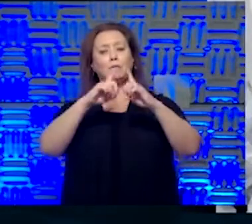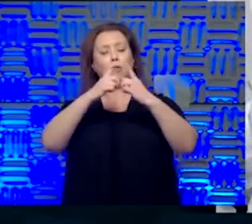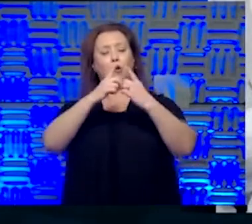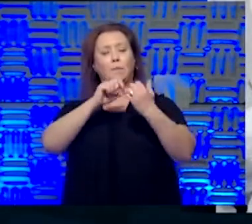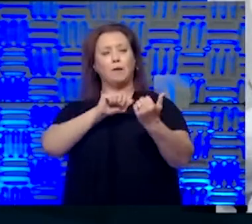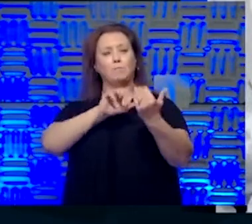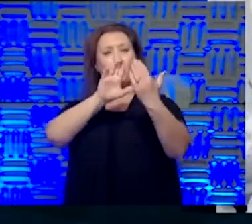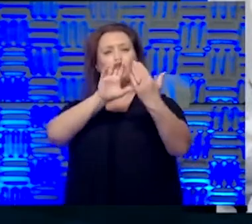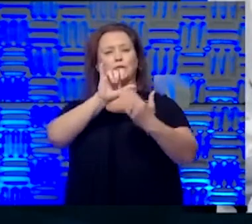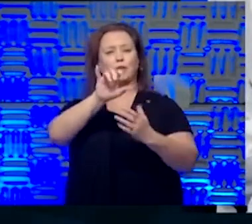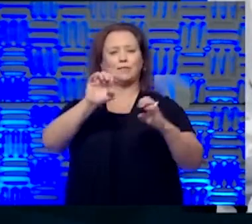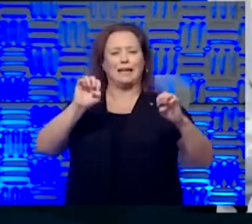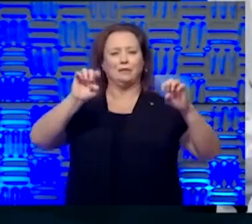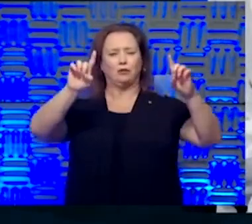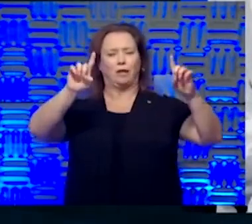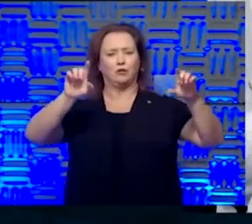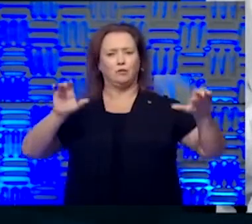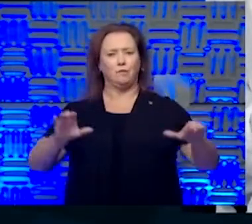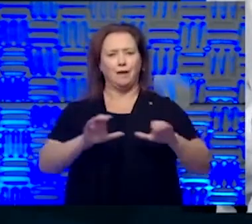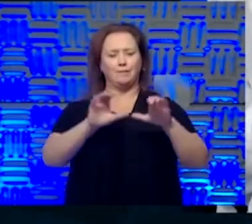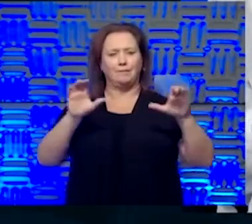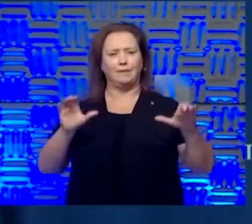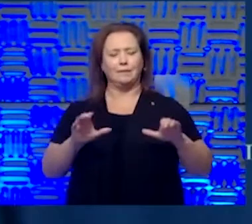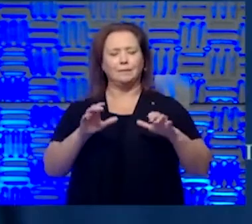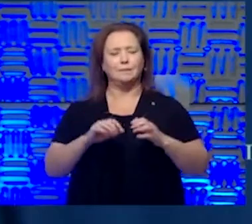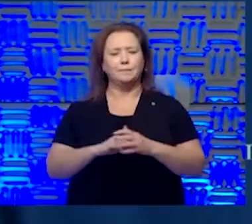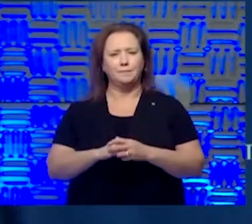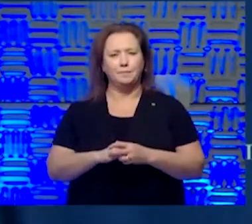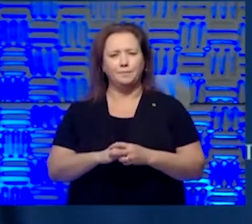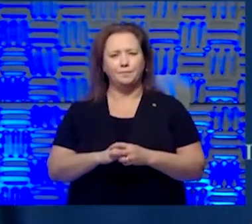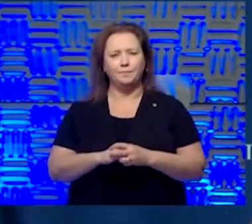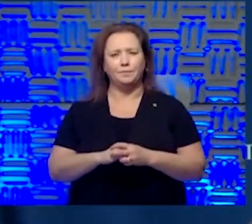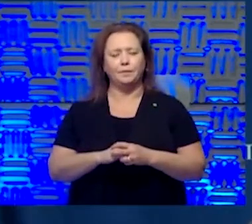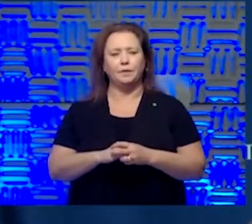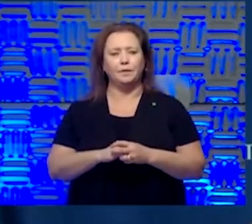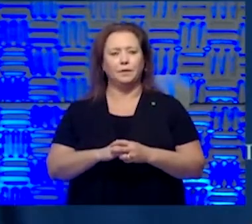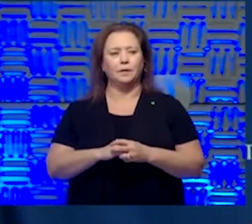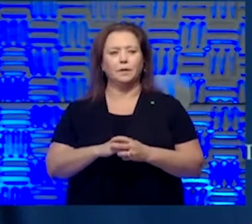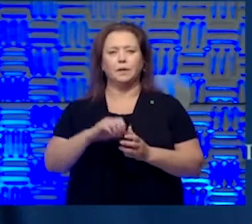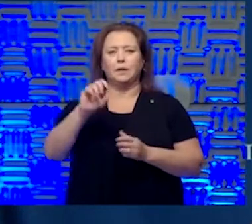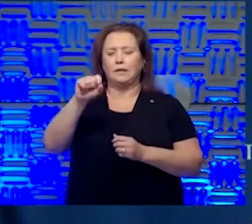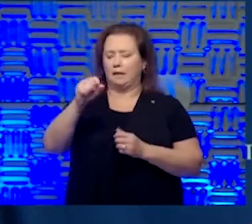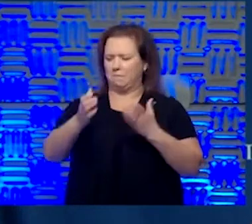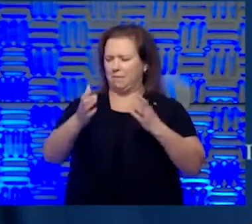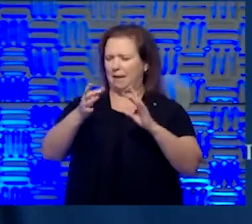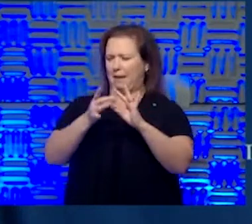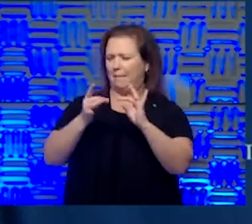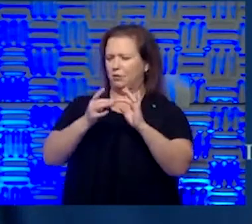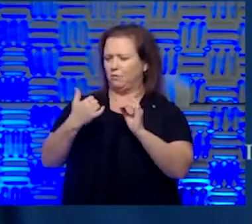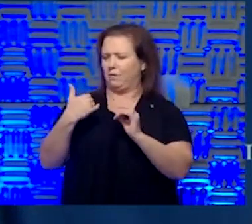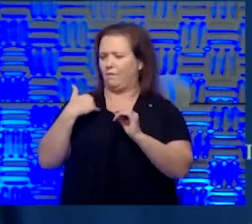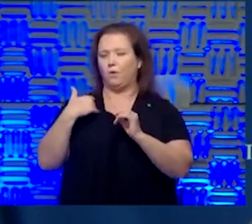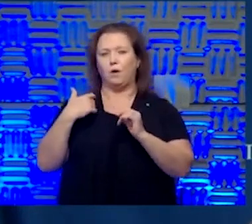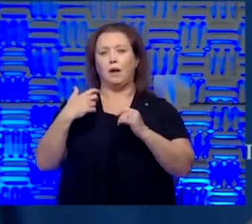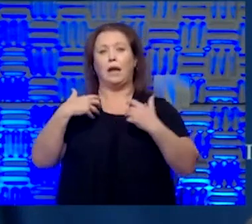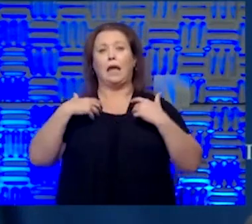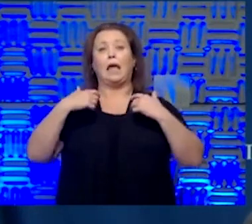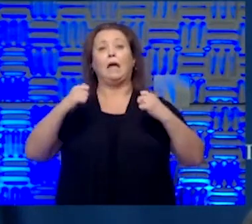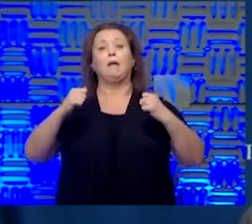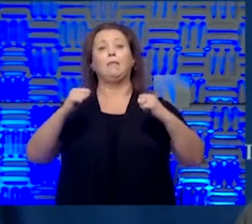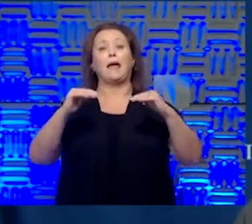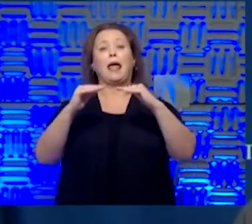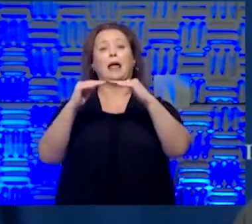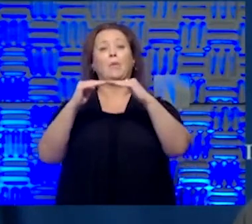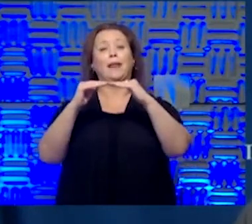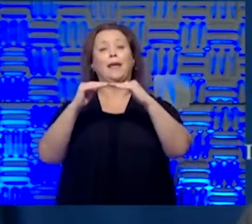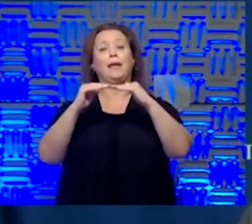these type of educational activities. Yeah, so I may have mentioned this before. We put a health equity task force